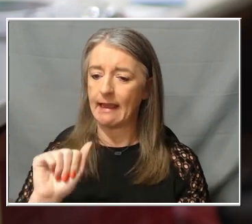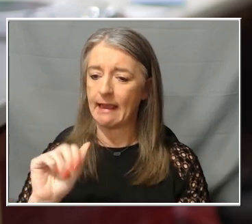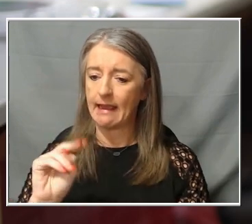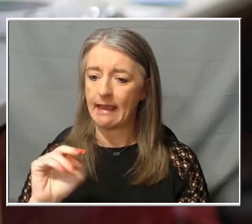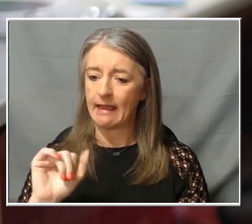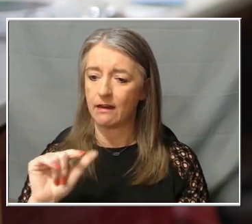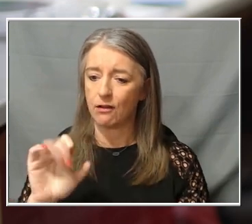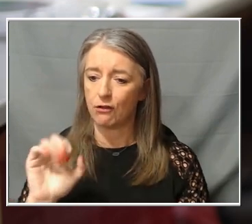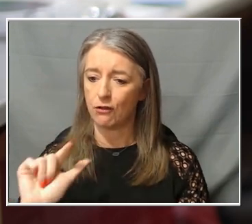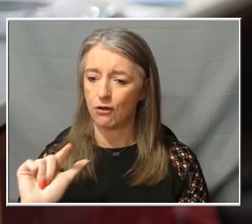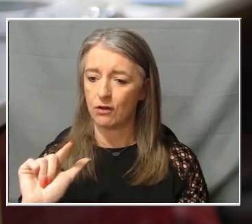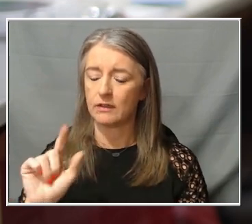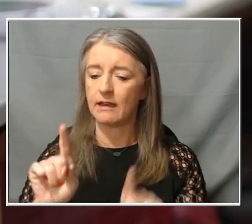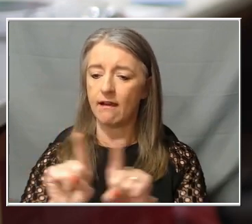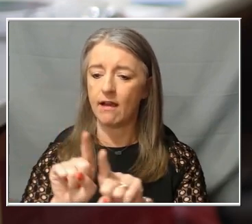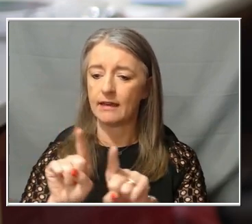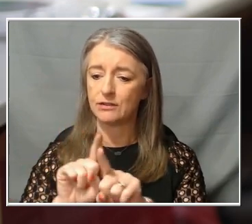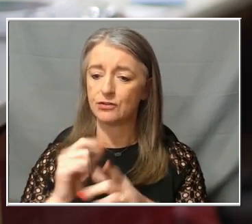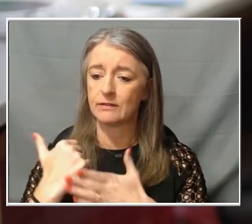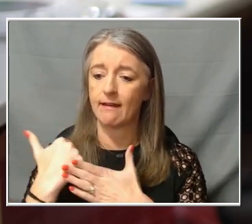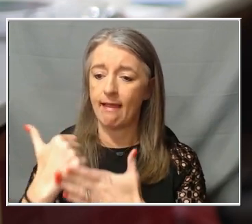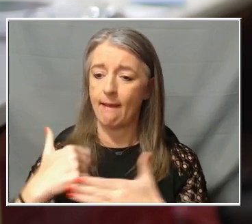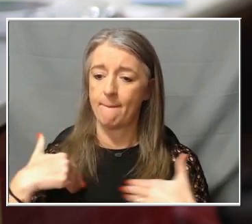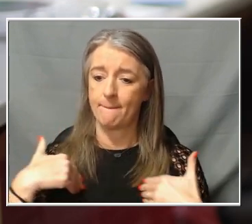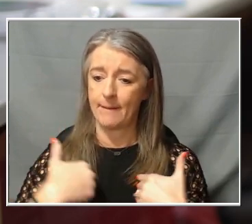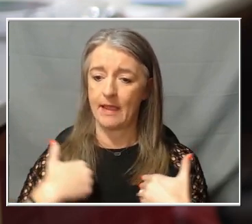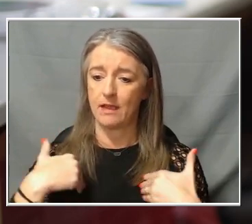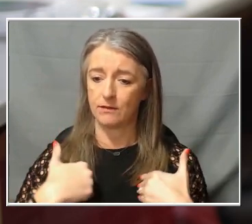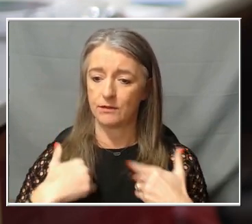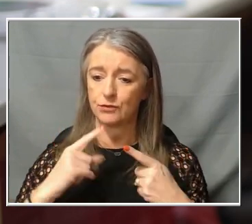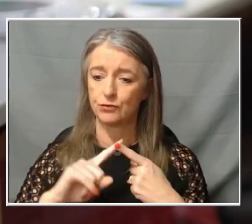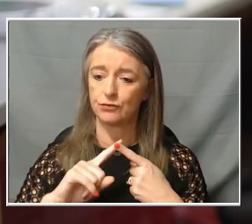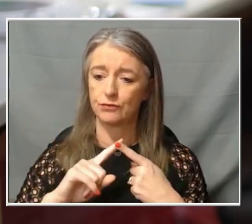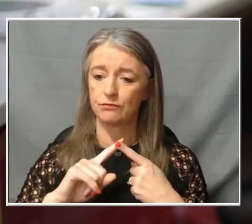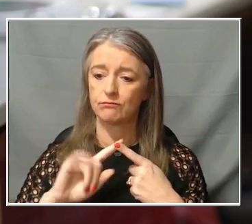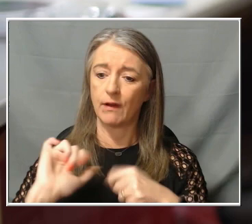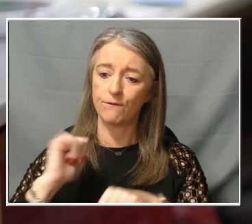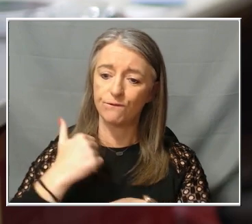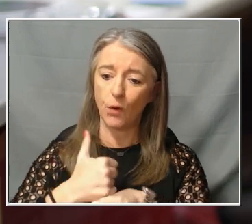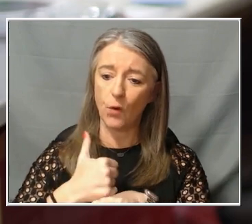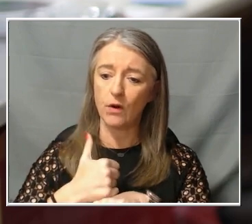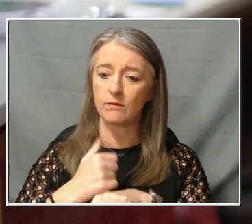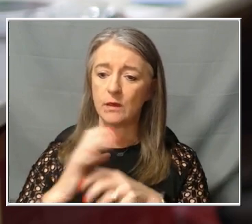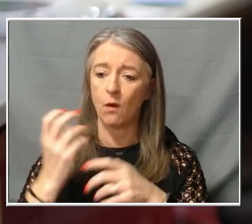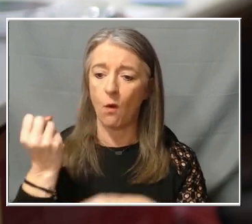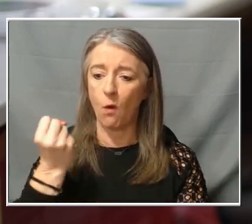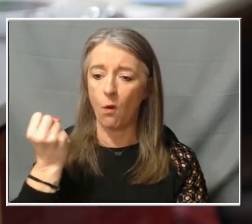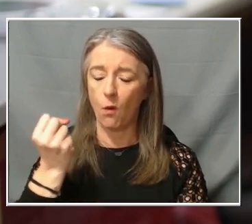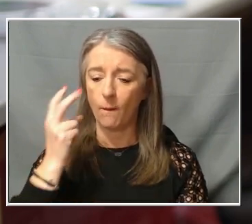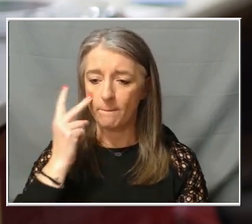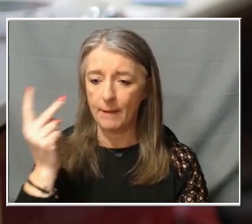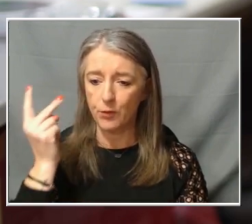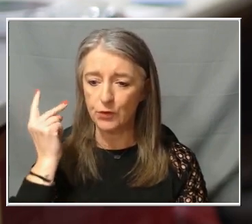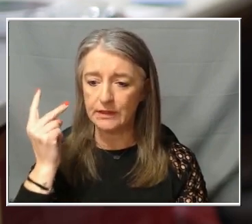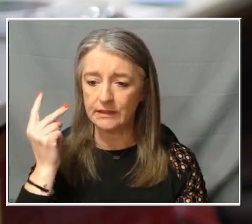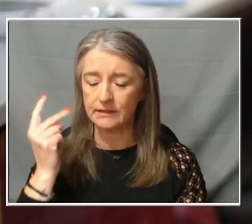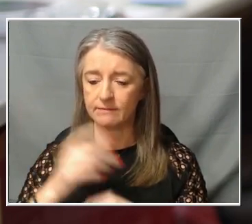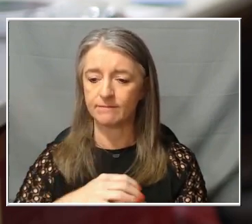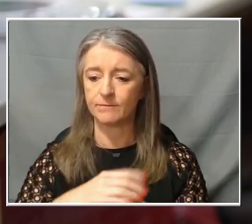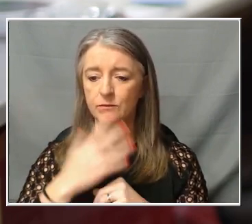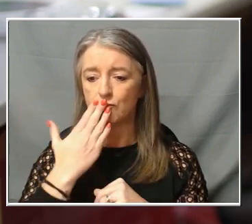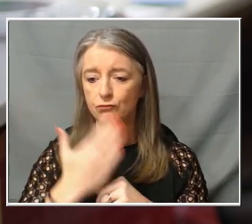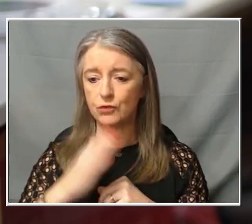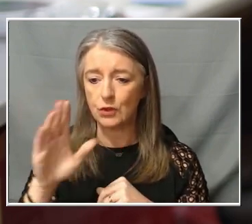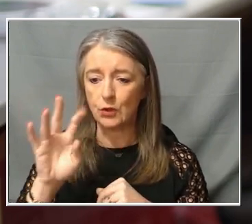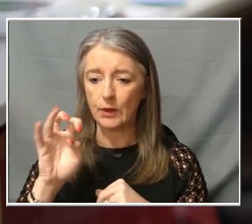they actually help animals to form and hold on to a memory. So that raises a question then, when